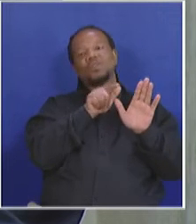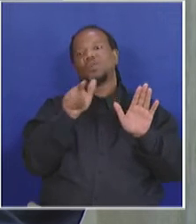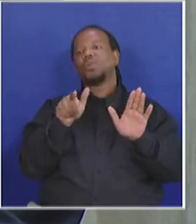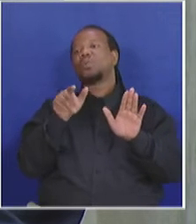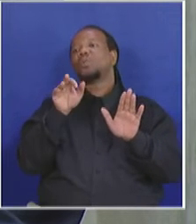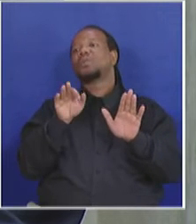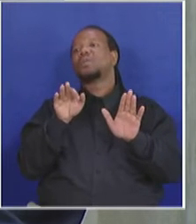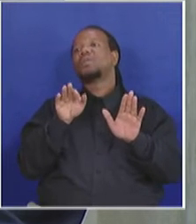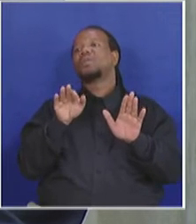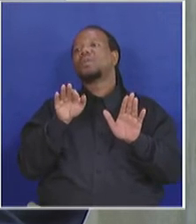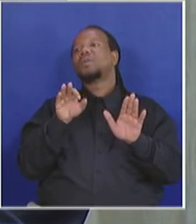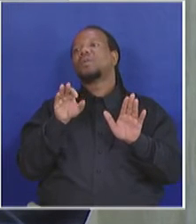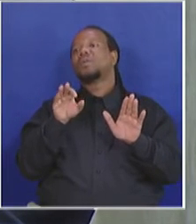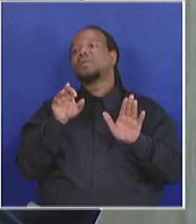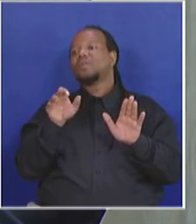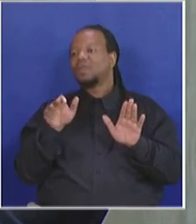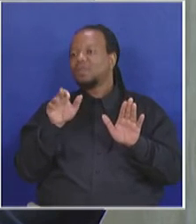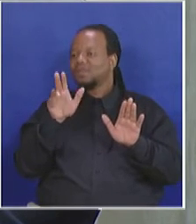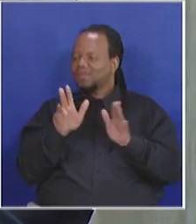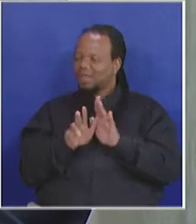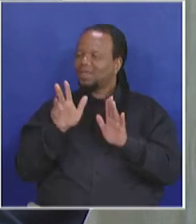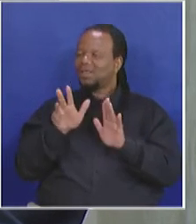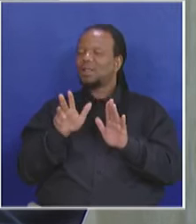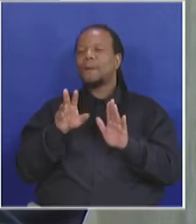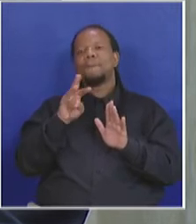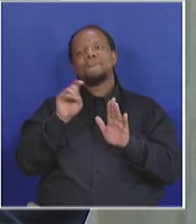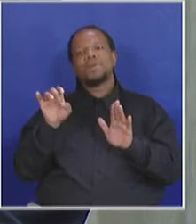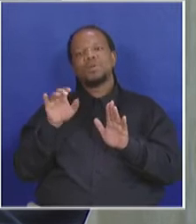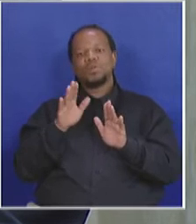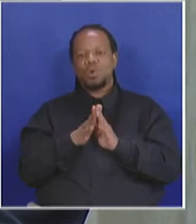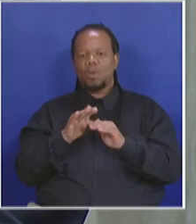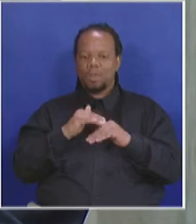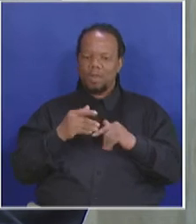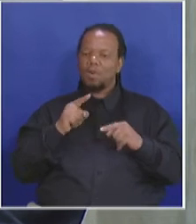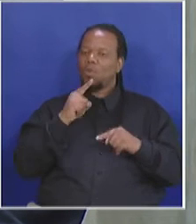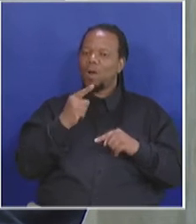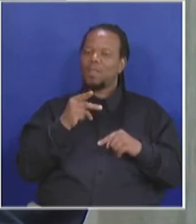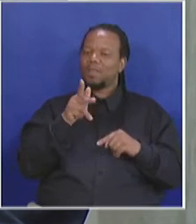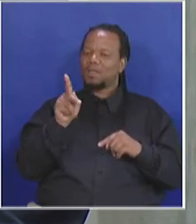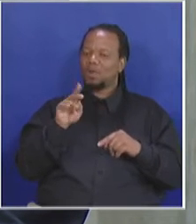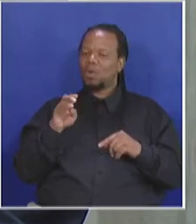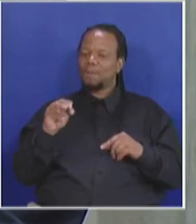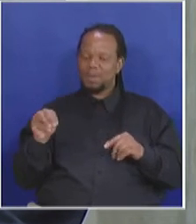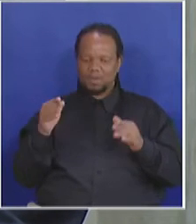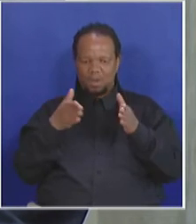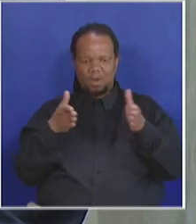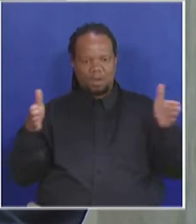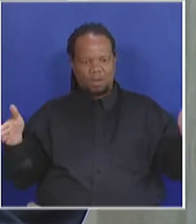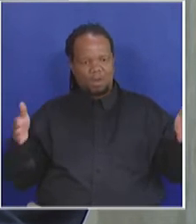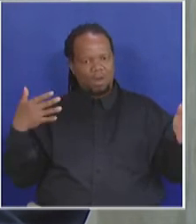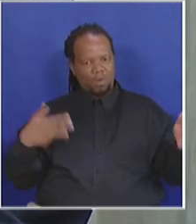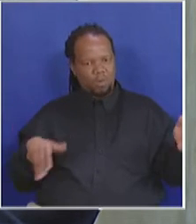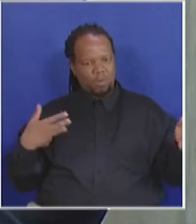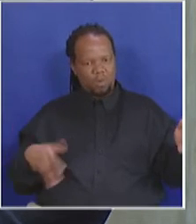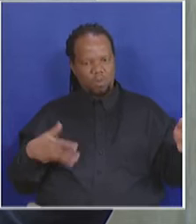kilometer on average to upgrade the roads in Nongoma. This is another area that needs forensic follow-ups investigations.